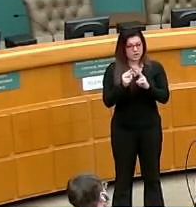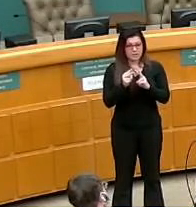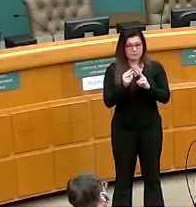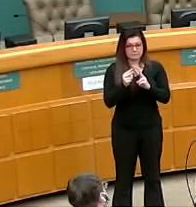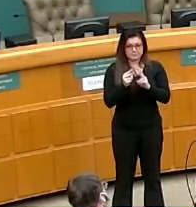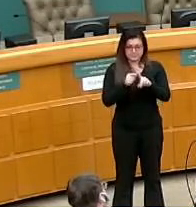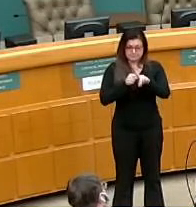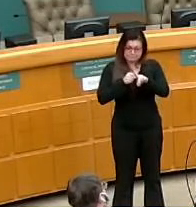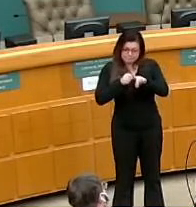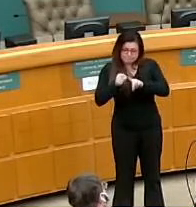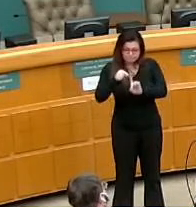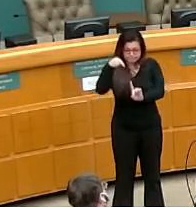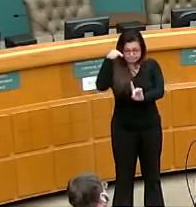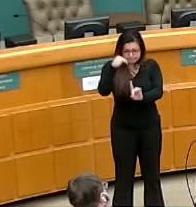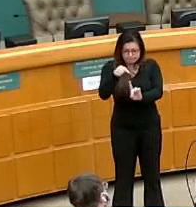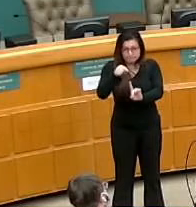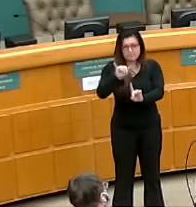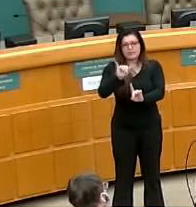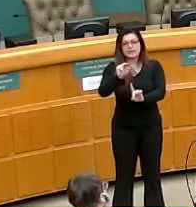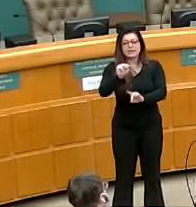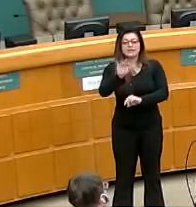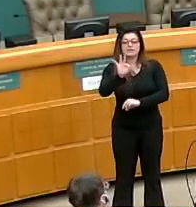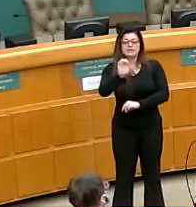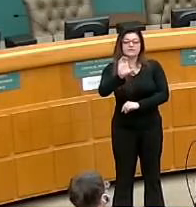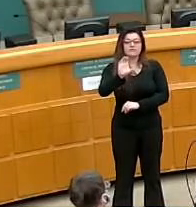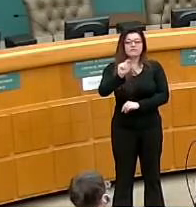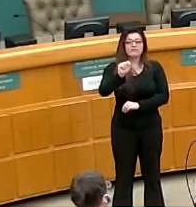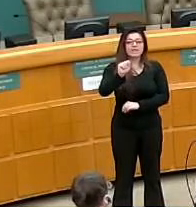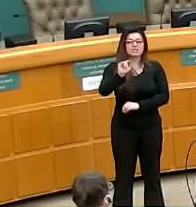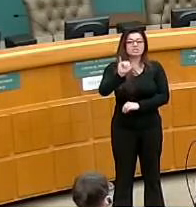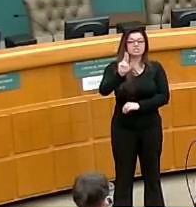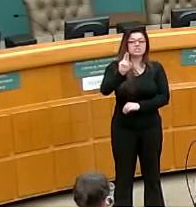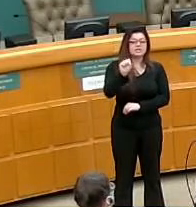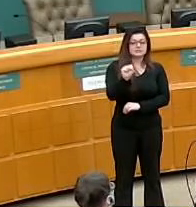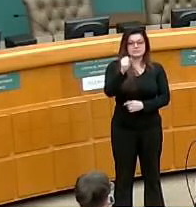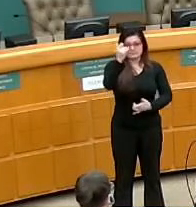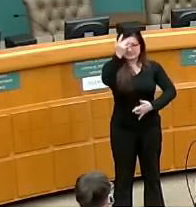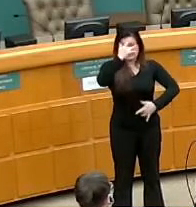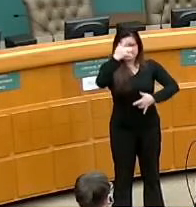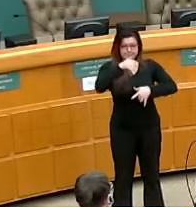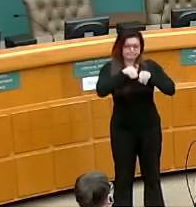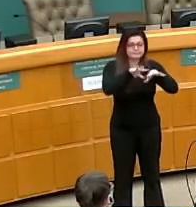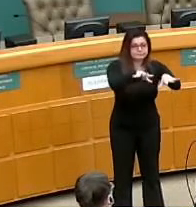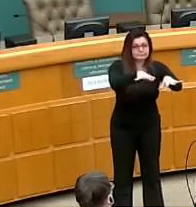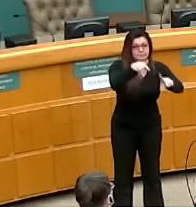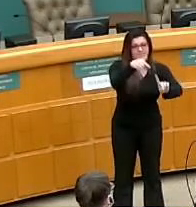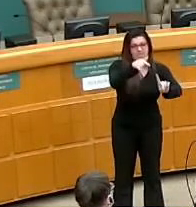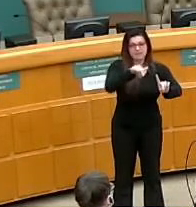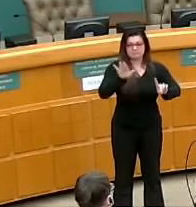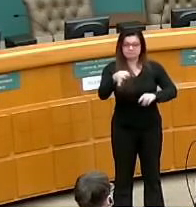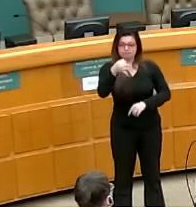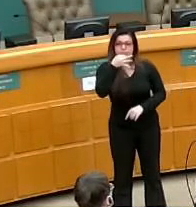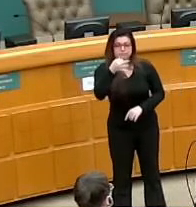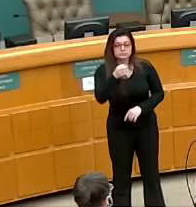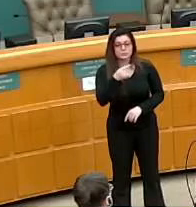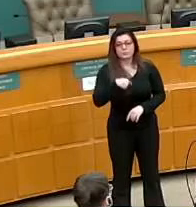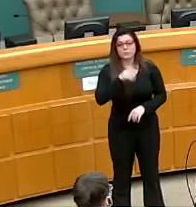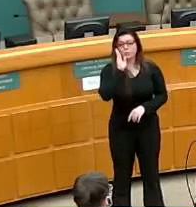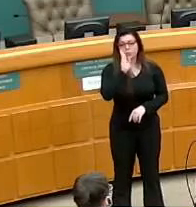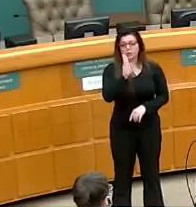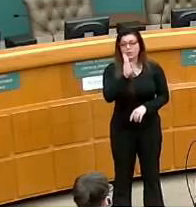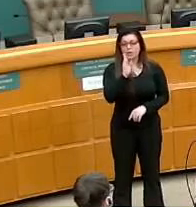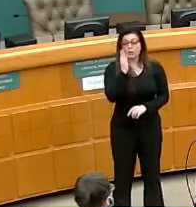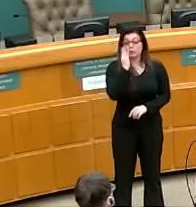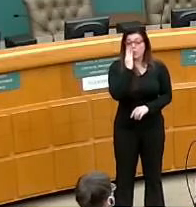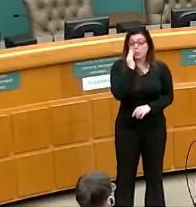disease, which is what COVID-19 is. So he'll be a great person to tune in. We should know by tomorrow, and we'll let the